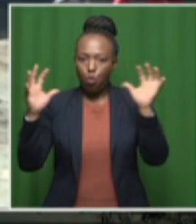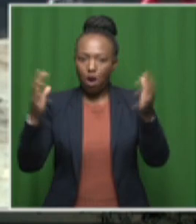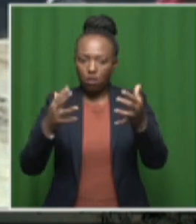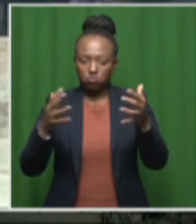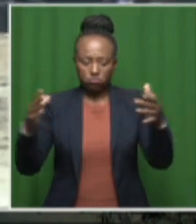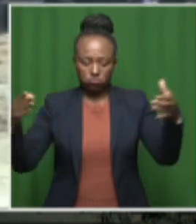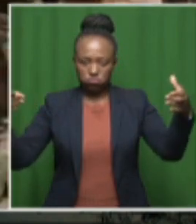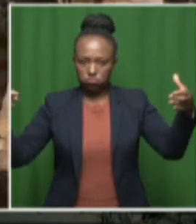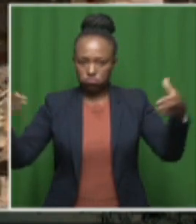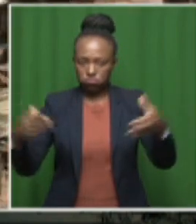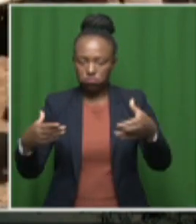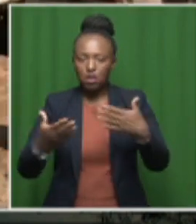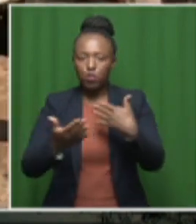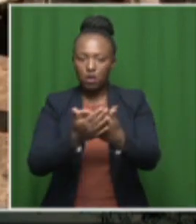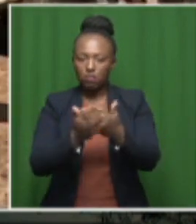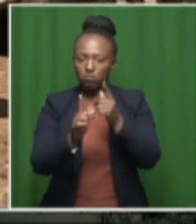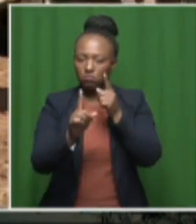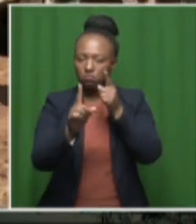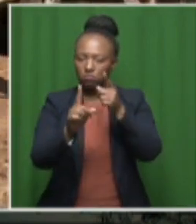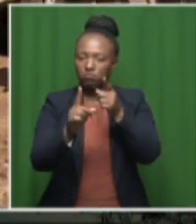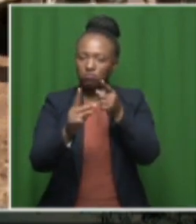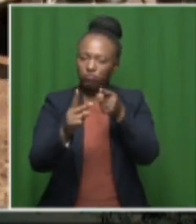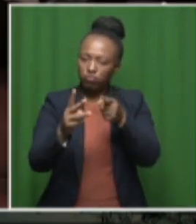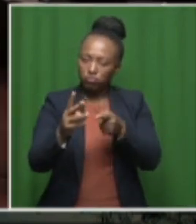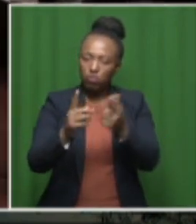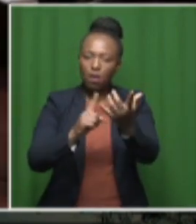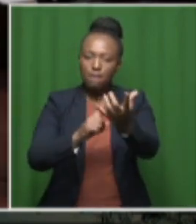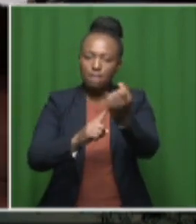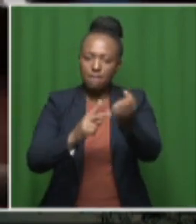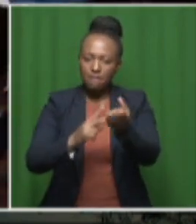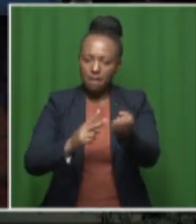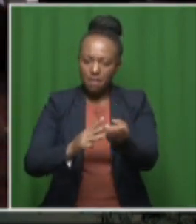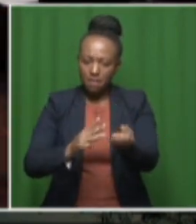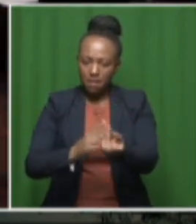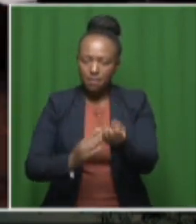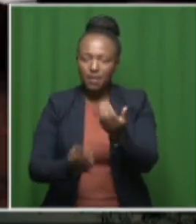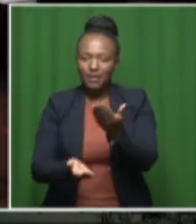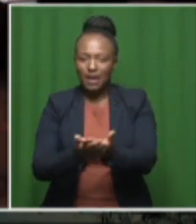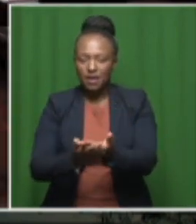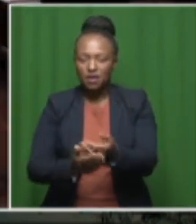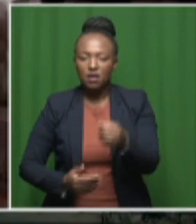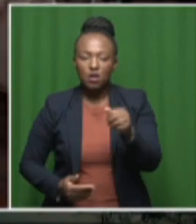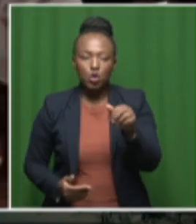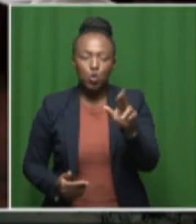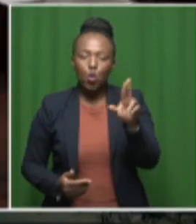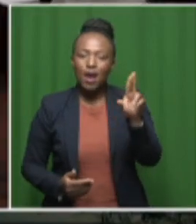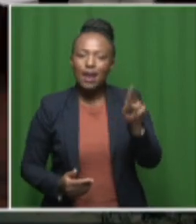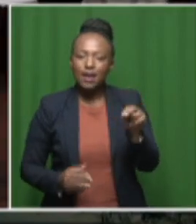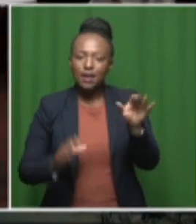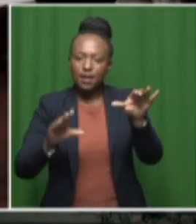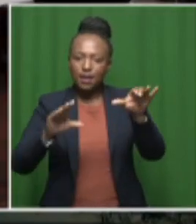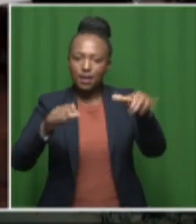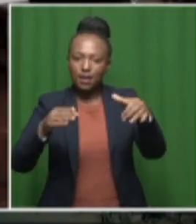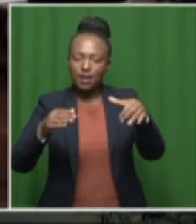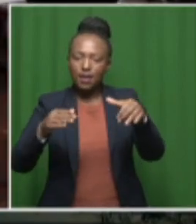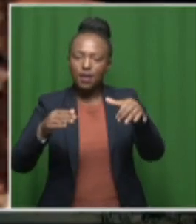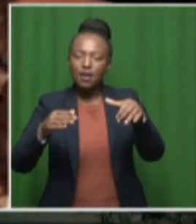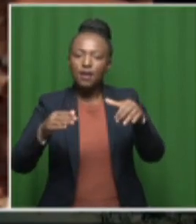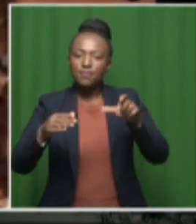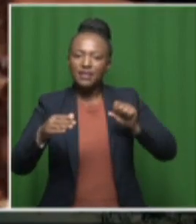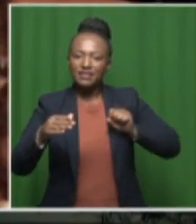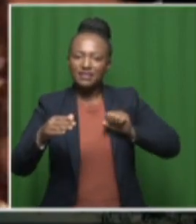to achieve all of these goals and aspirations that we have. The UN, just so I should clarify, comprises of its